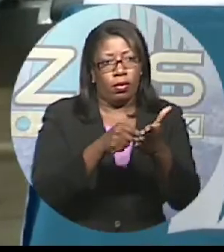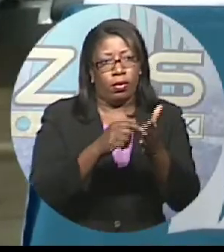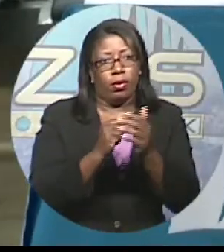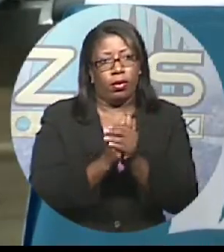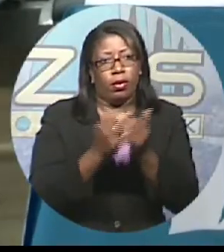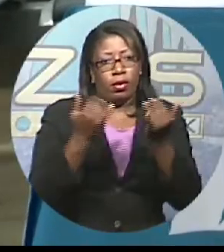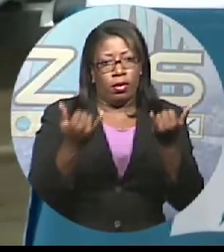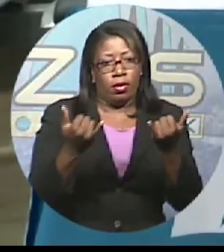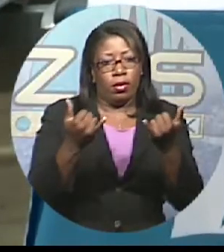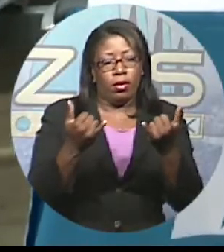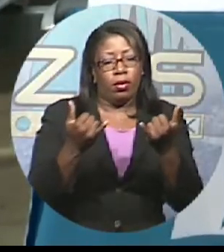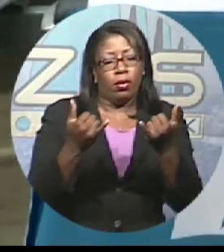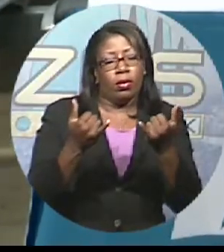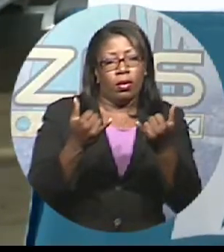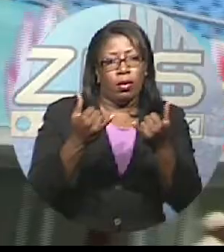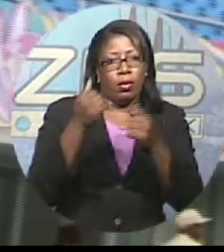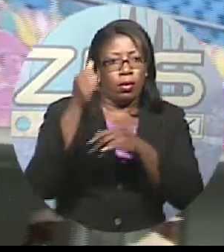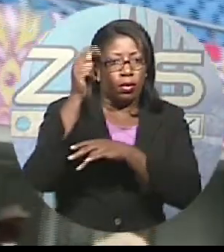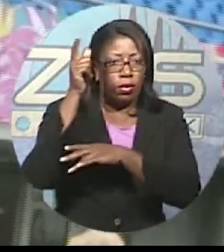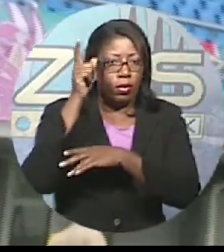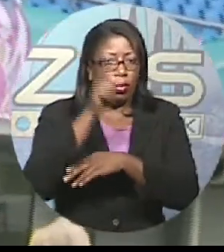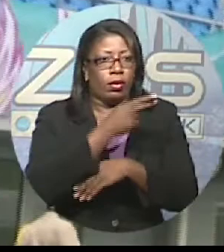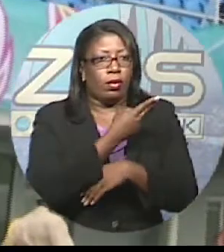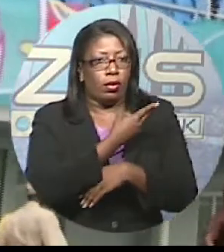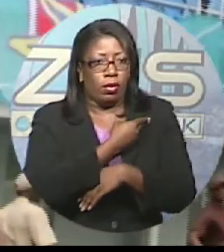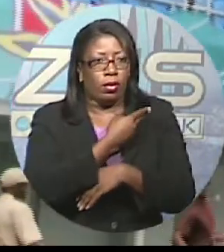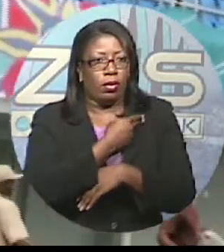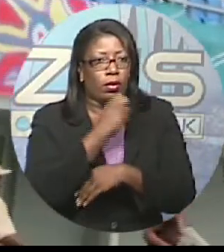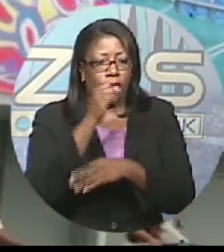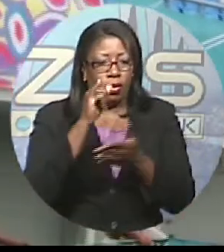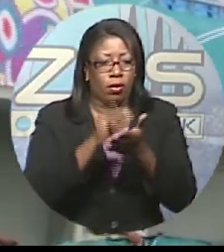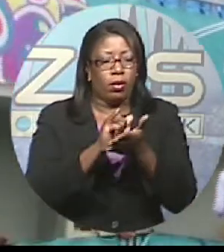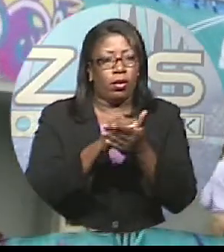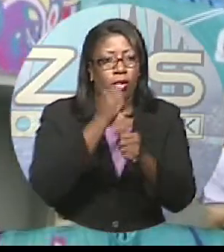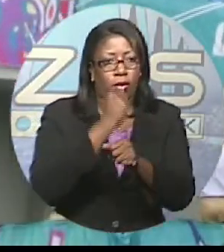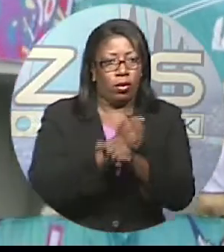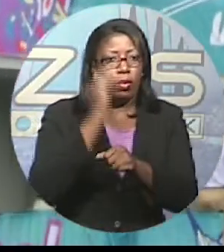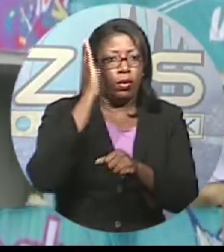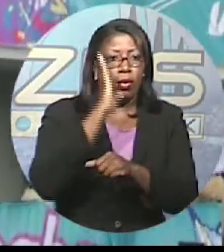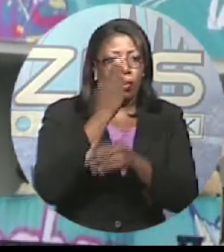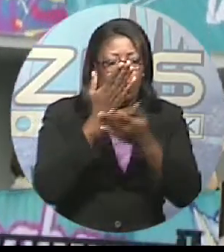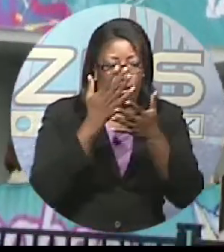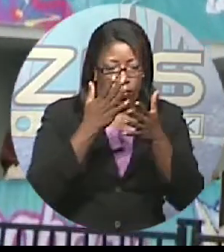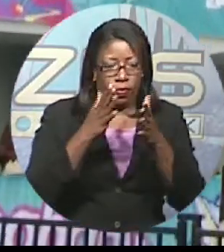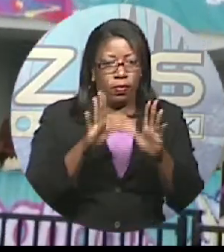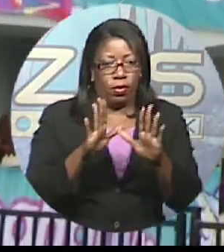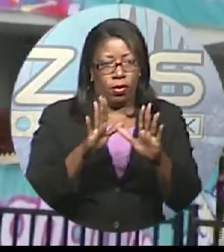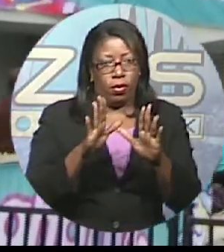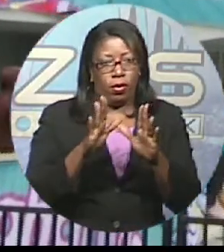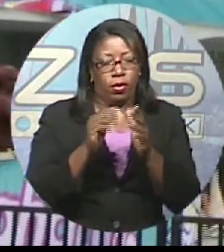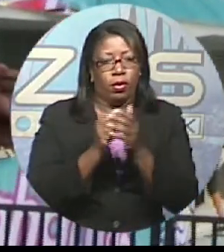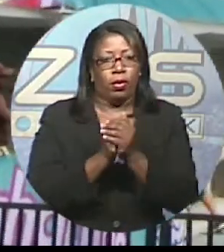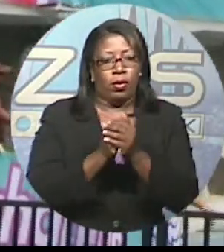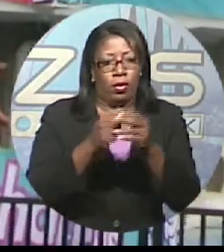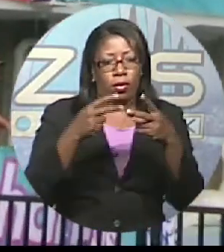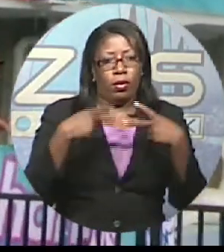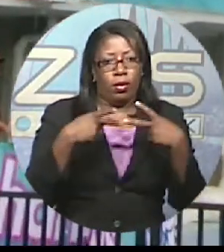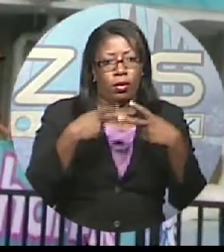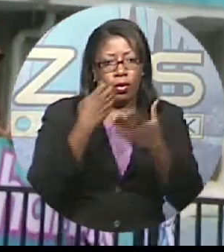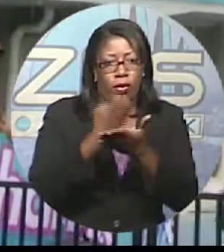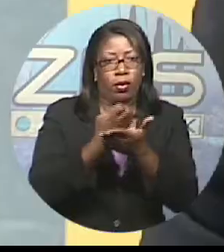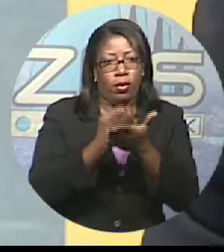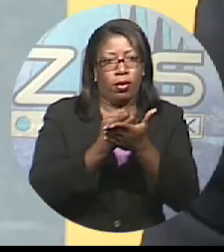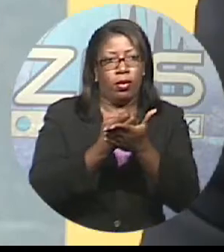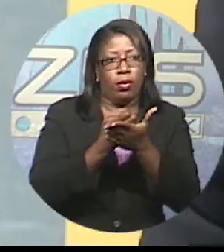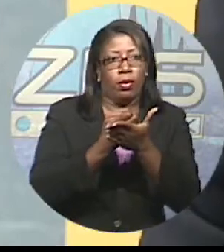of the Local Organizing Committee, Mr. Lionel Haven, was confident that the work would be completed and noted some potential economic gains for Bahamians.